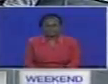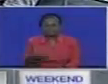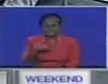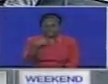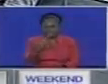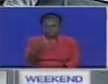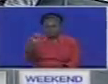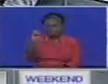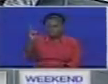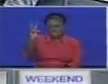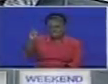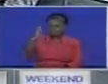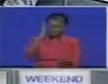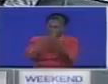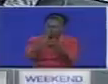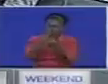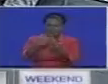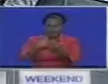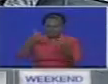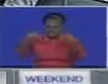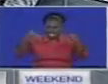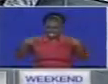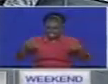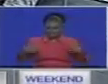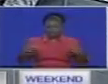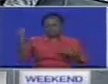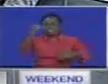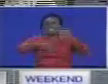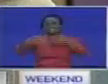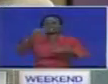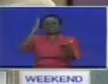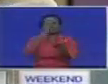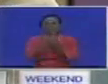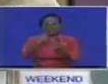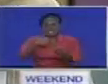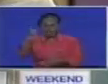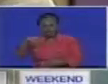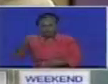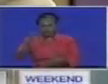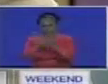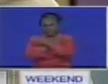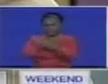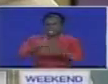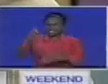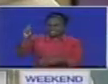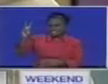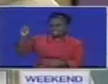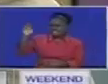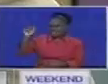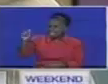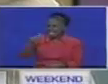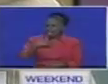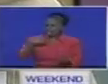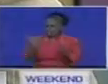I was going to point out that ODM has actually had successful elections. Uh-huh. Yeah. I was also going to correct my good friend here. Uh-huh. That TNA, he's saying that TNA has never had issues